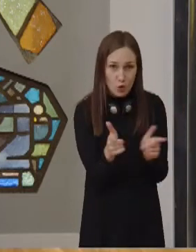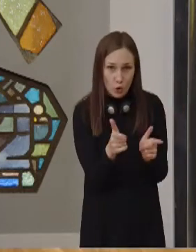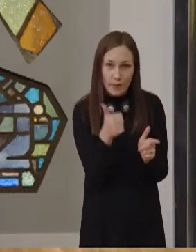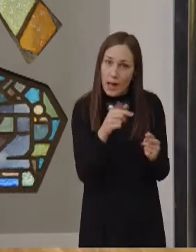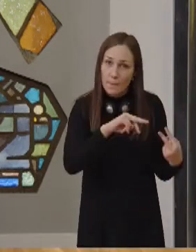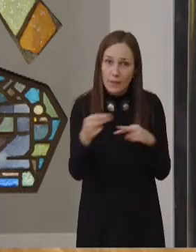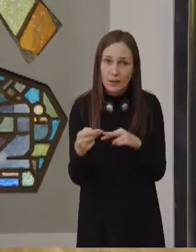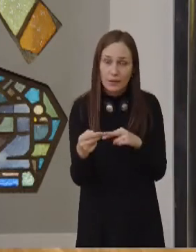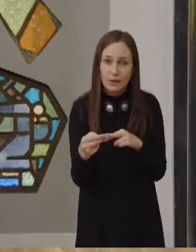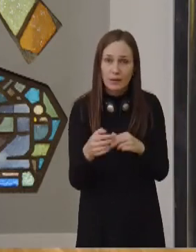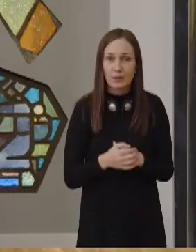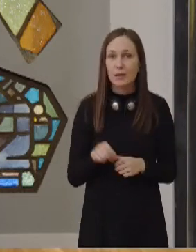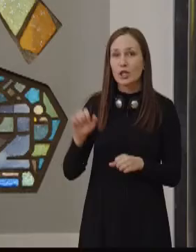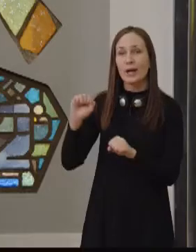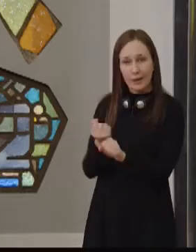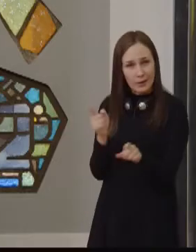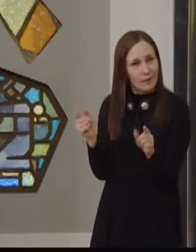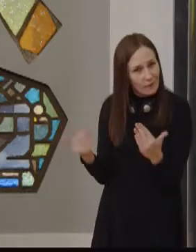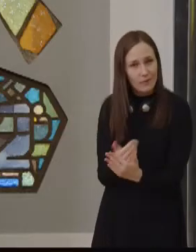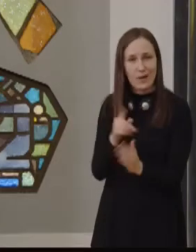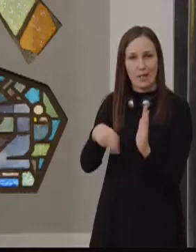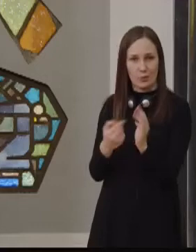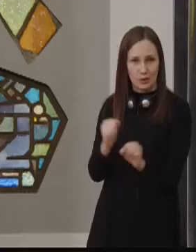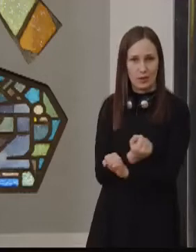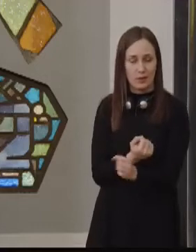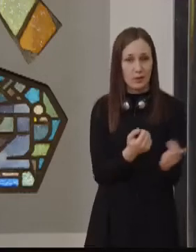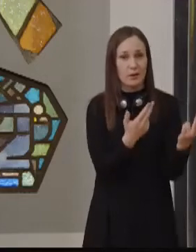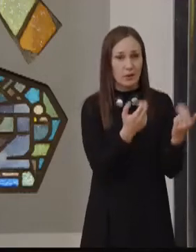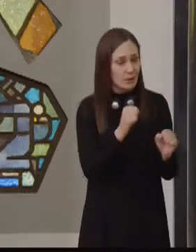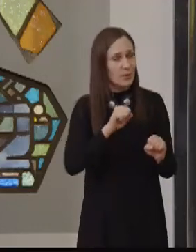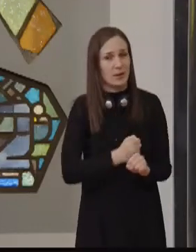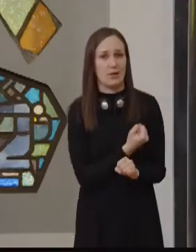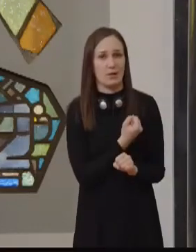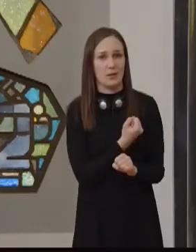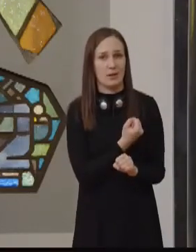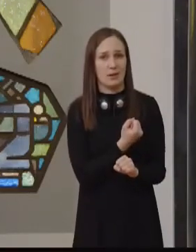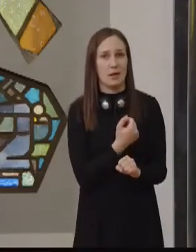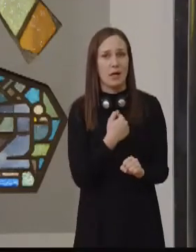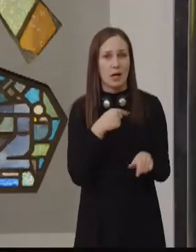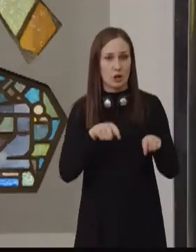Again, are we ready for the change? I believe we do have to ask this question.